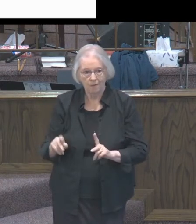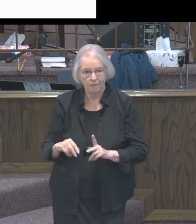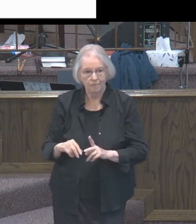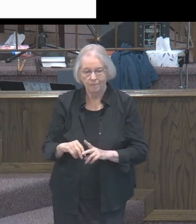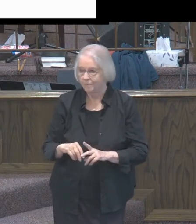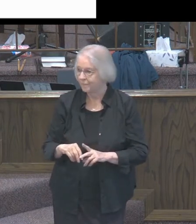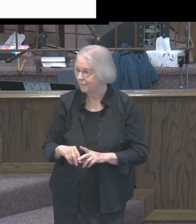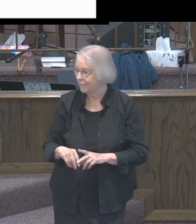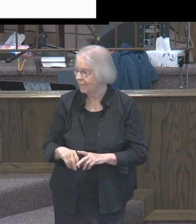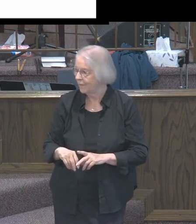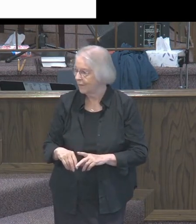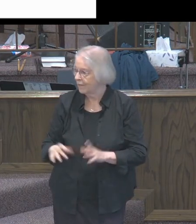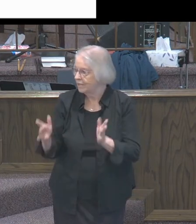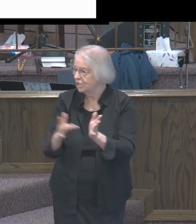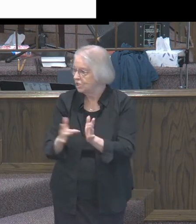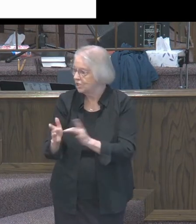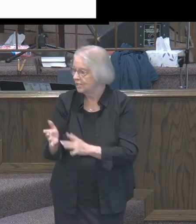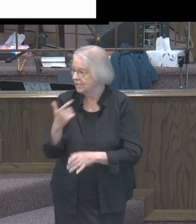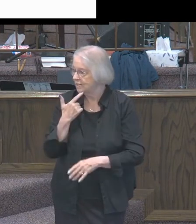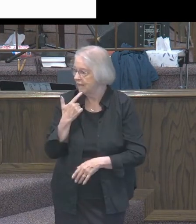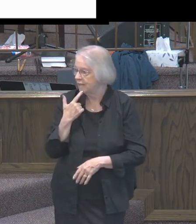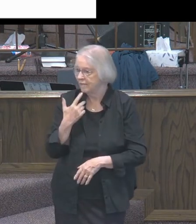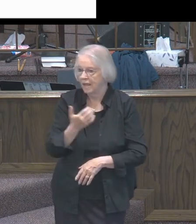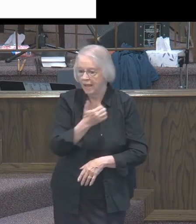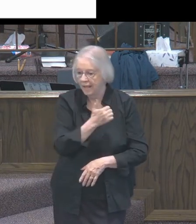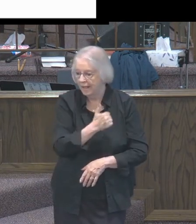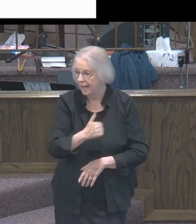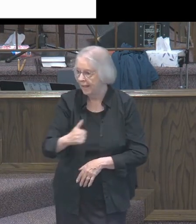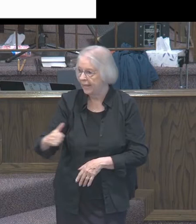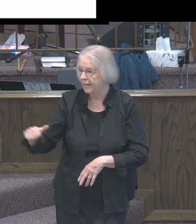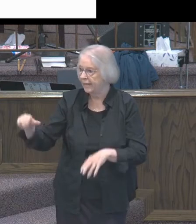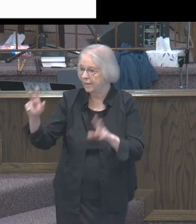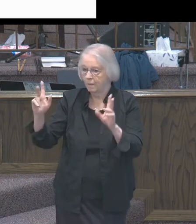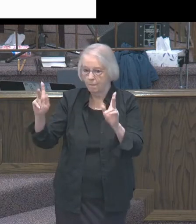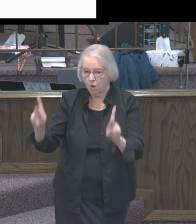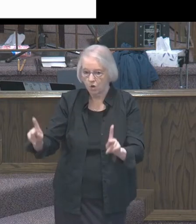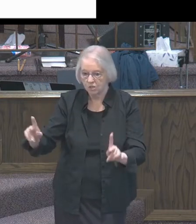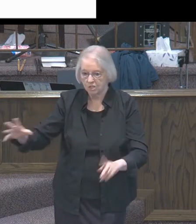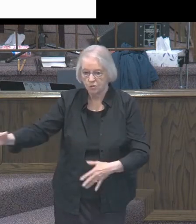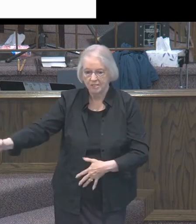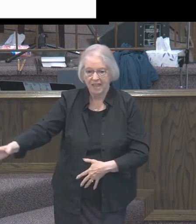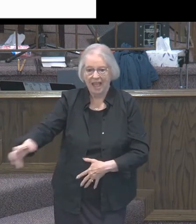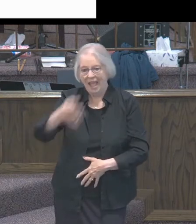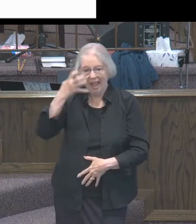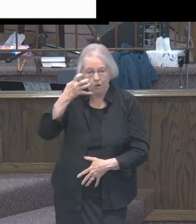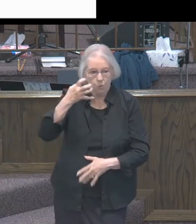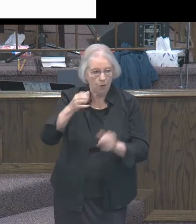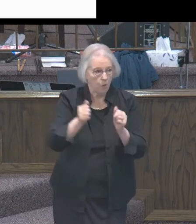He says, I say to you, anyone who is angry with his